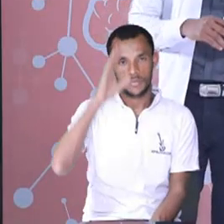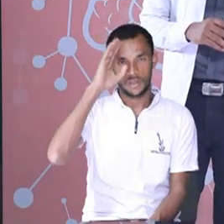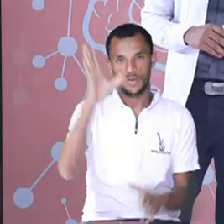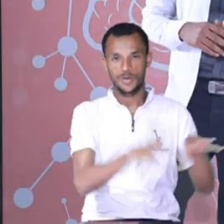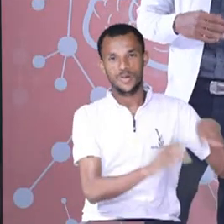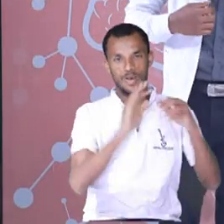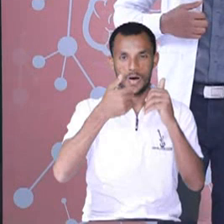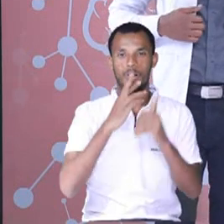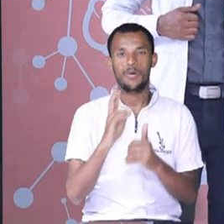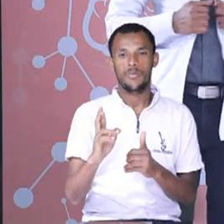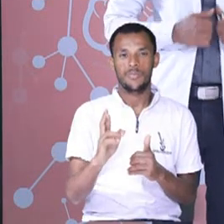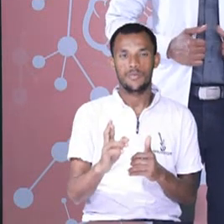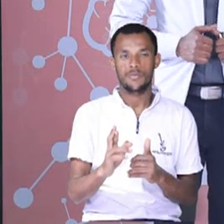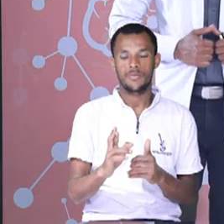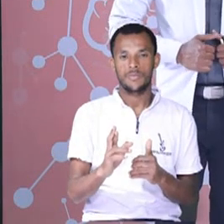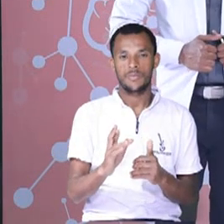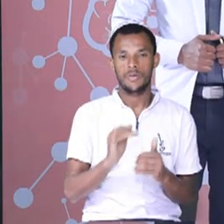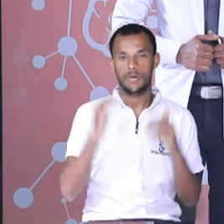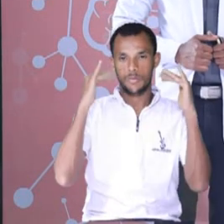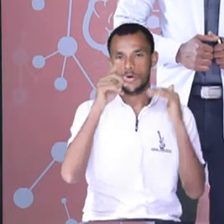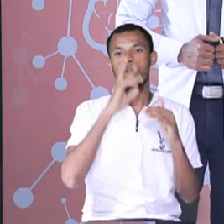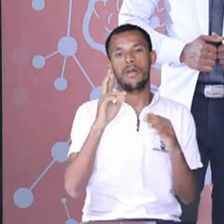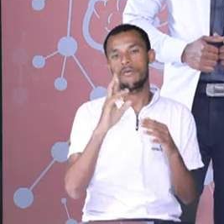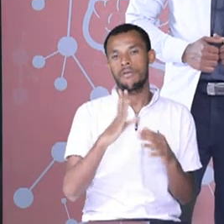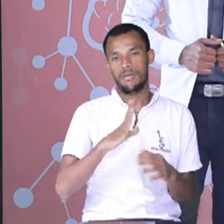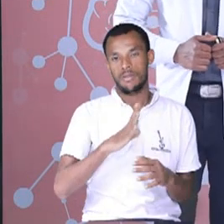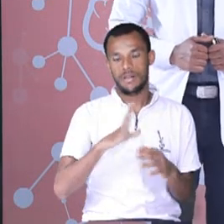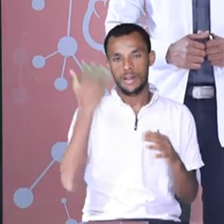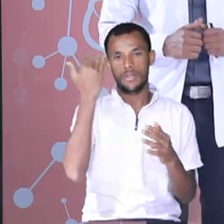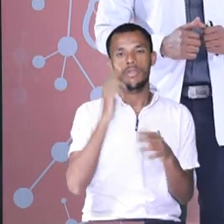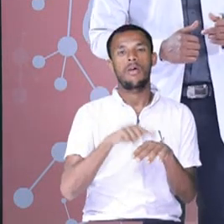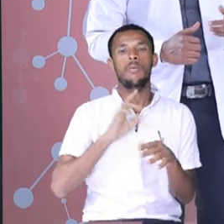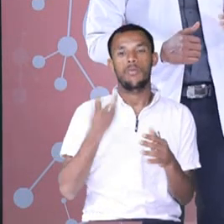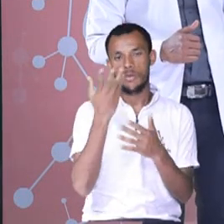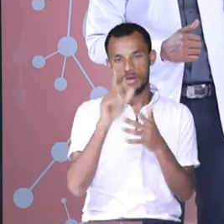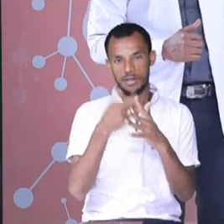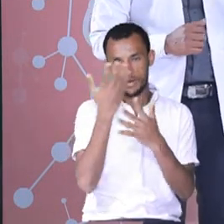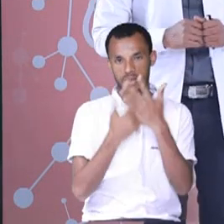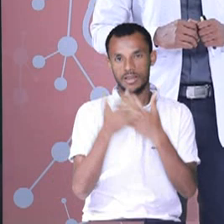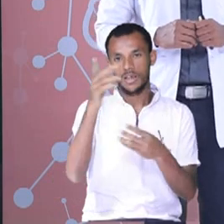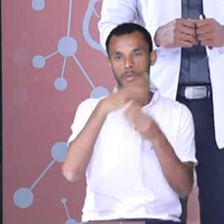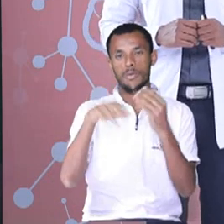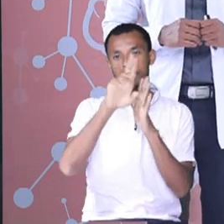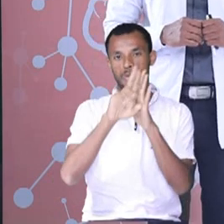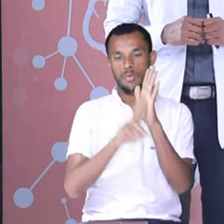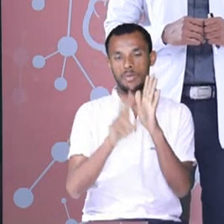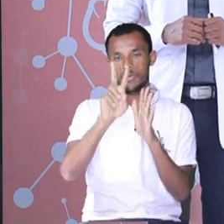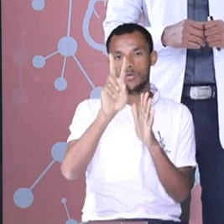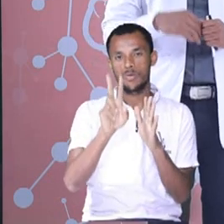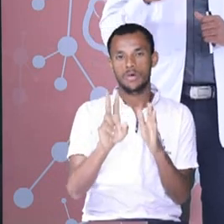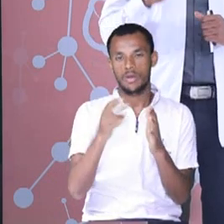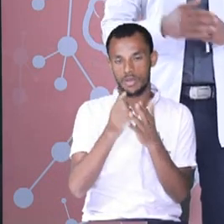Hi students, how are you doing? I hope you are doing well. Last time we started to discuss about Unit 2 that